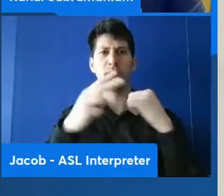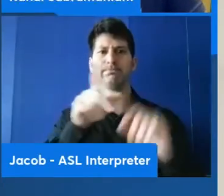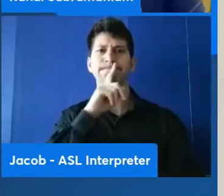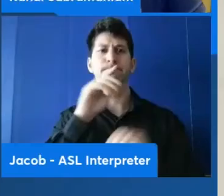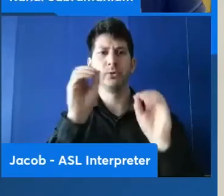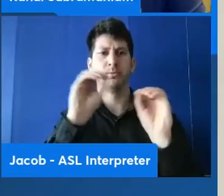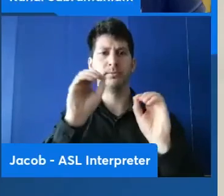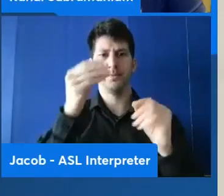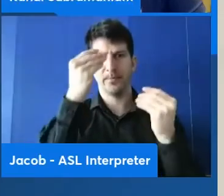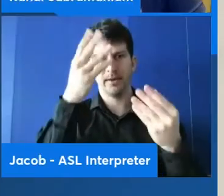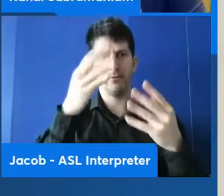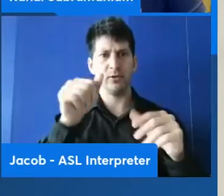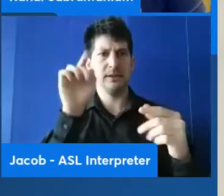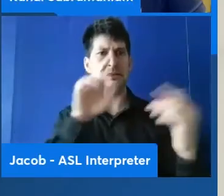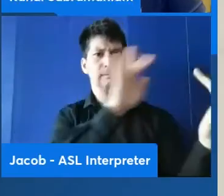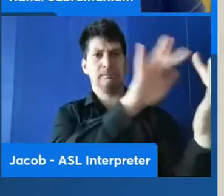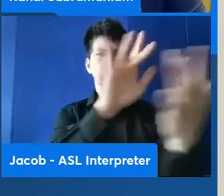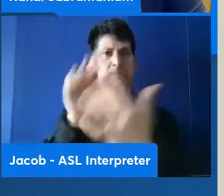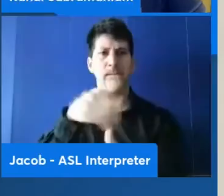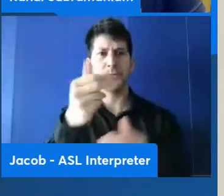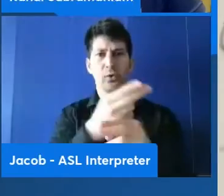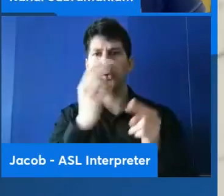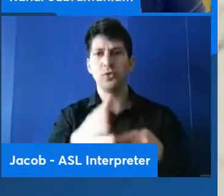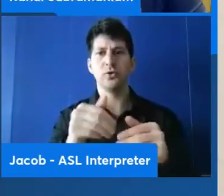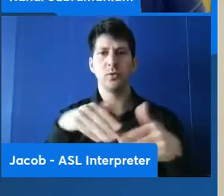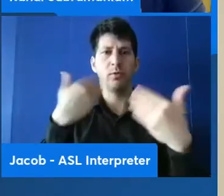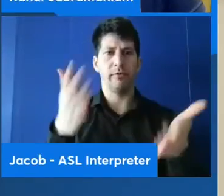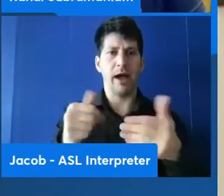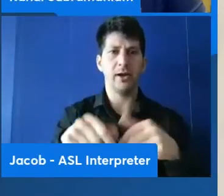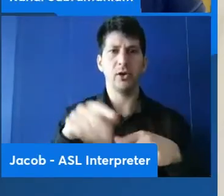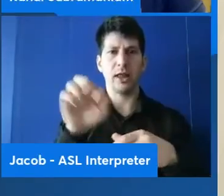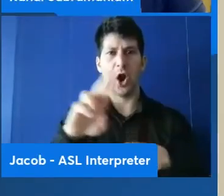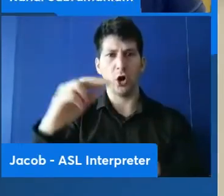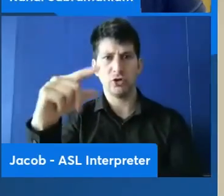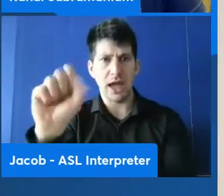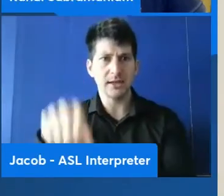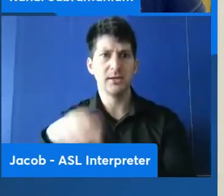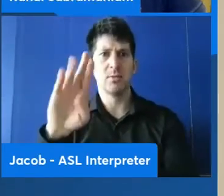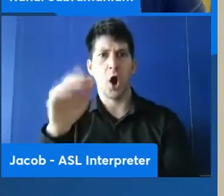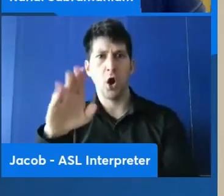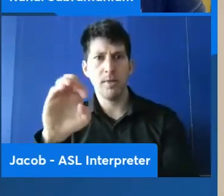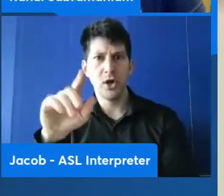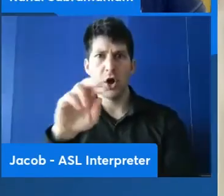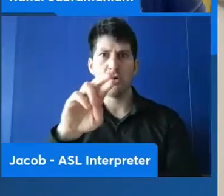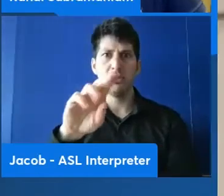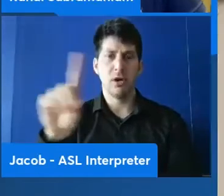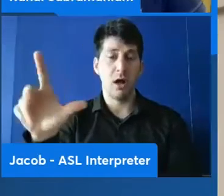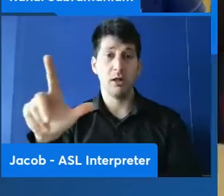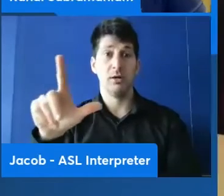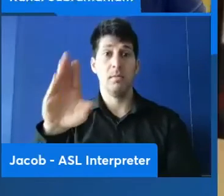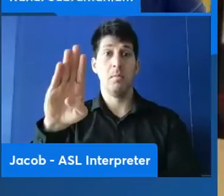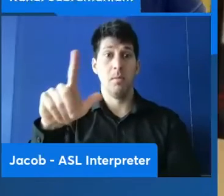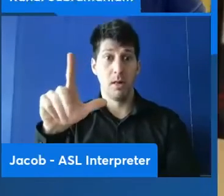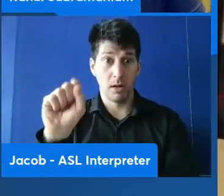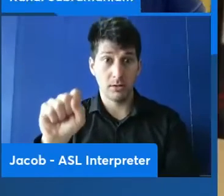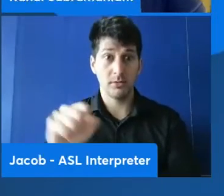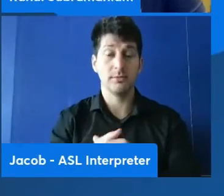himself. He has to reach out to other user info provider services, like RGS, Barbie Doll, Ringo 2,